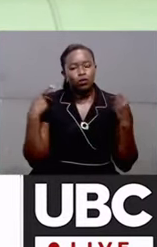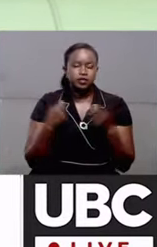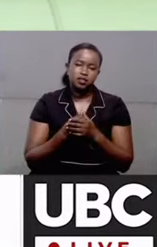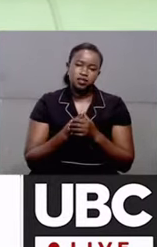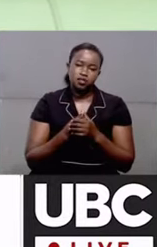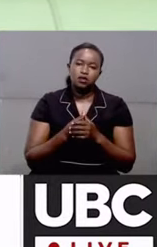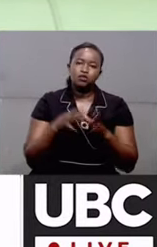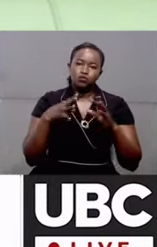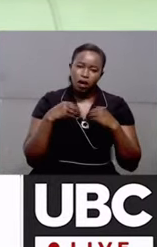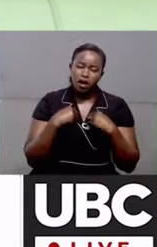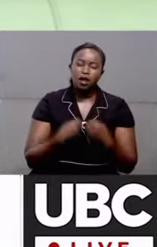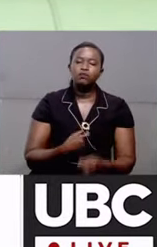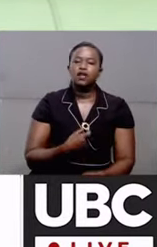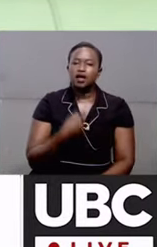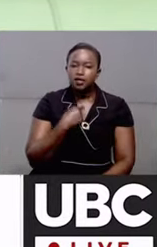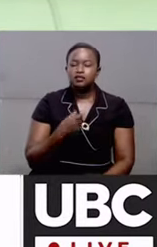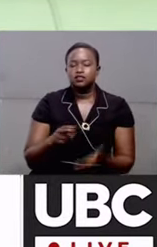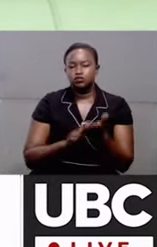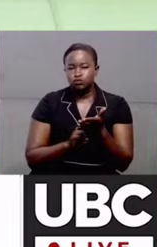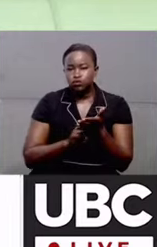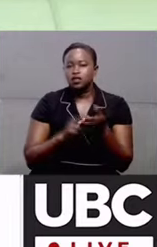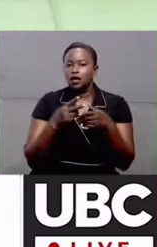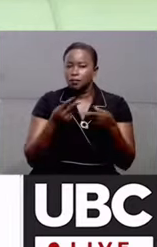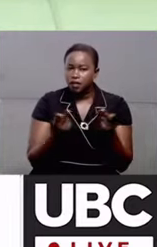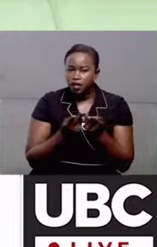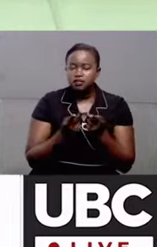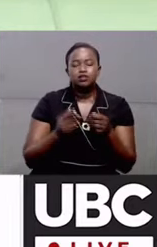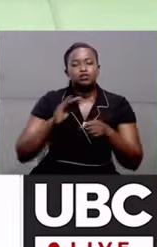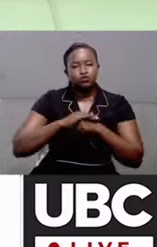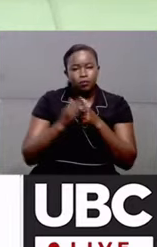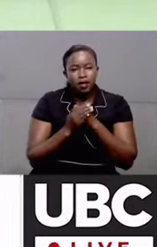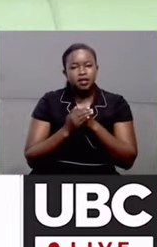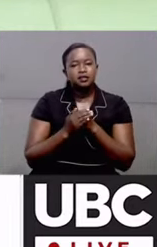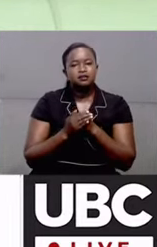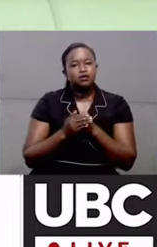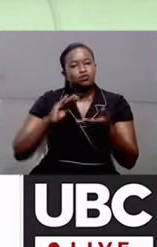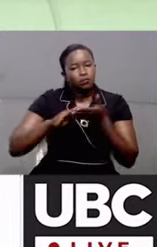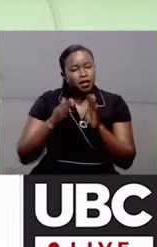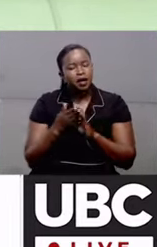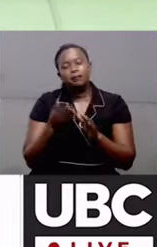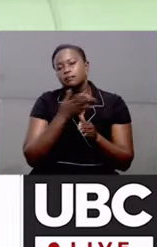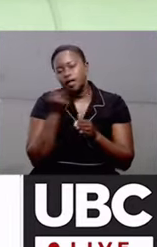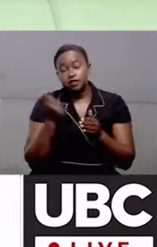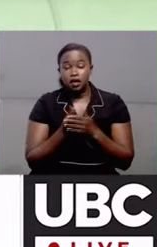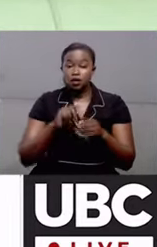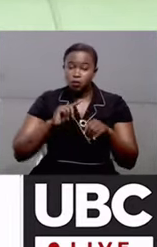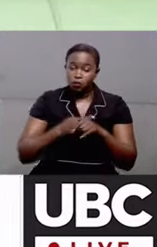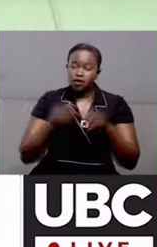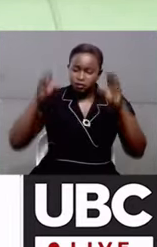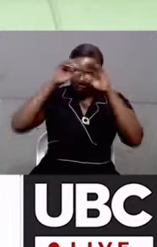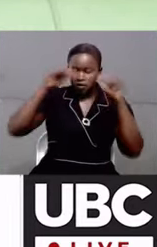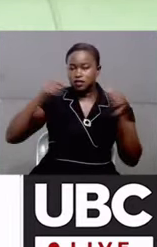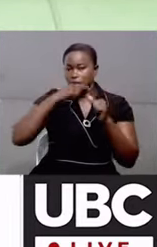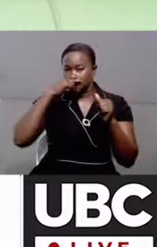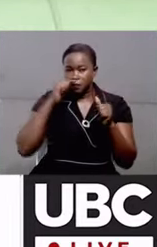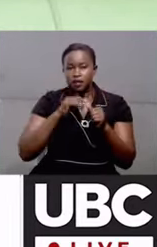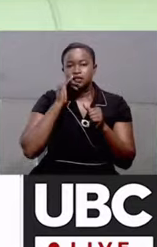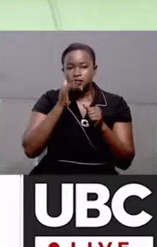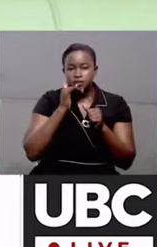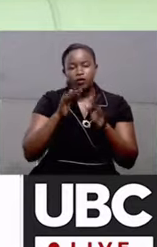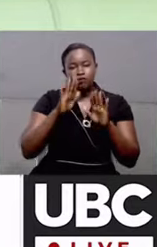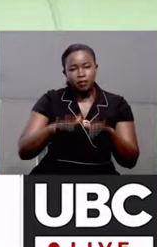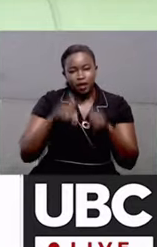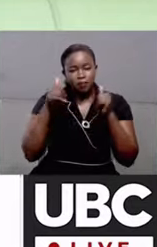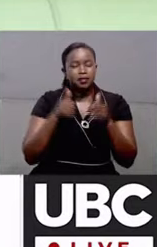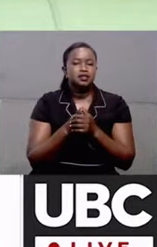to allow the guest use the facility to make it become better, so that when President Museveni, the Speaker of Parliament, with the